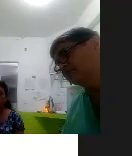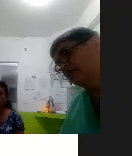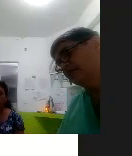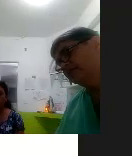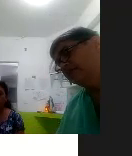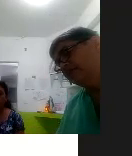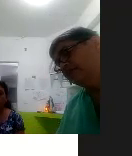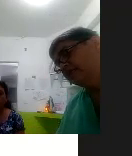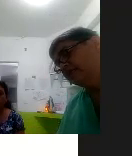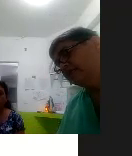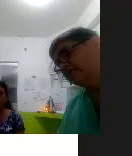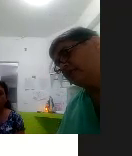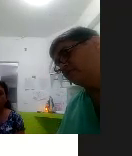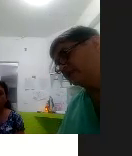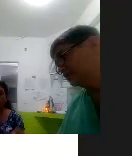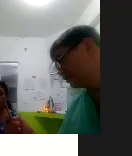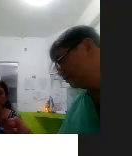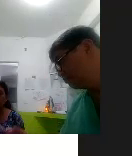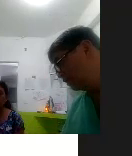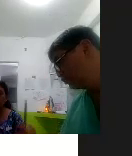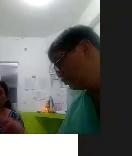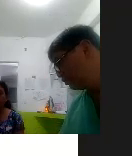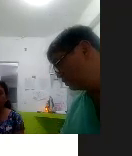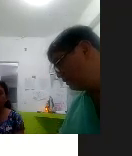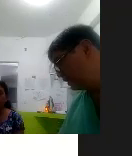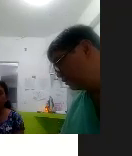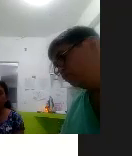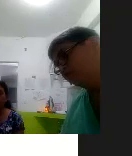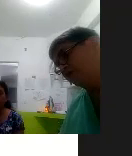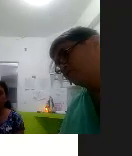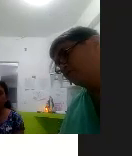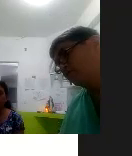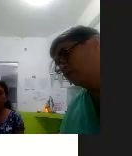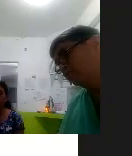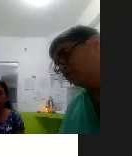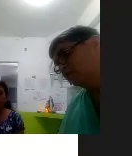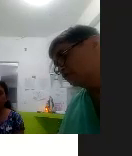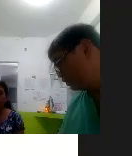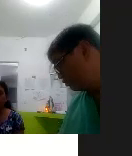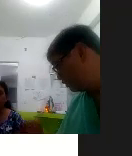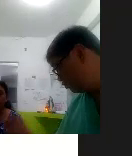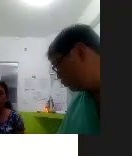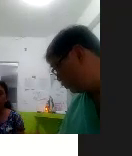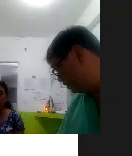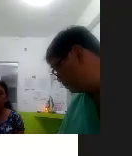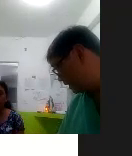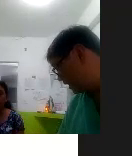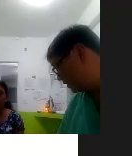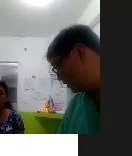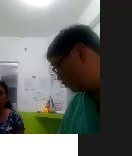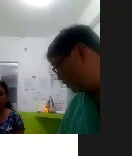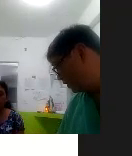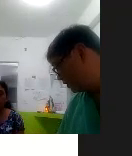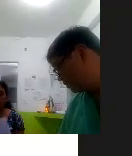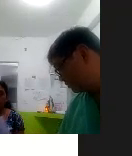si tal vez, digamos, no trabajan de voluntarios, pero las comadronas son muy respetadas